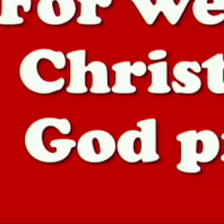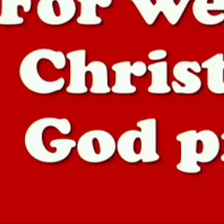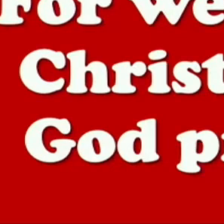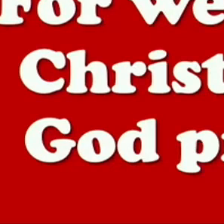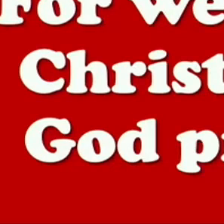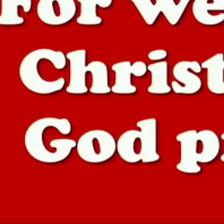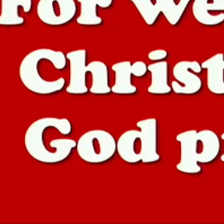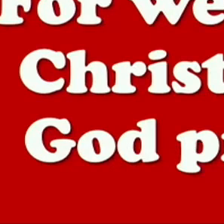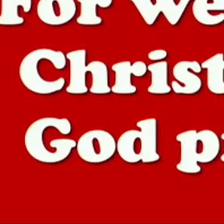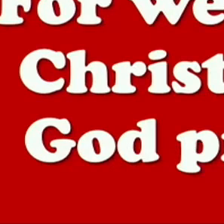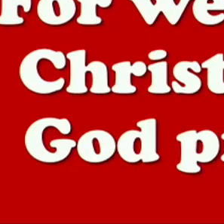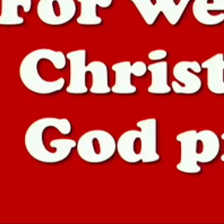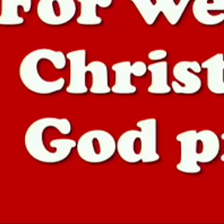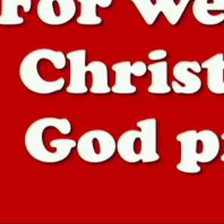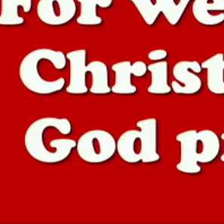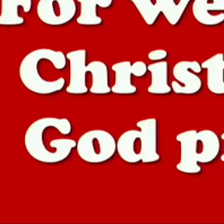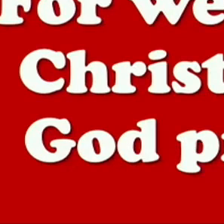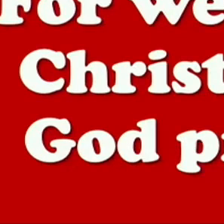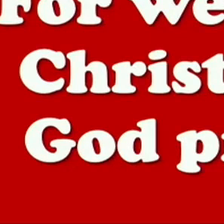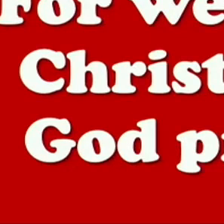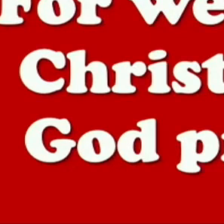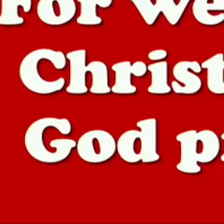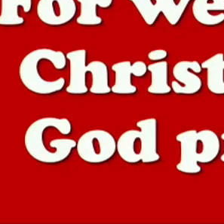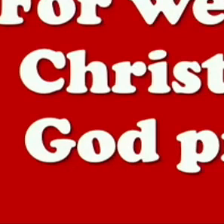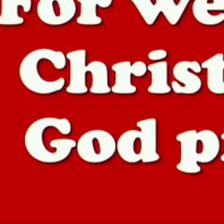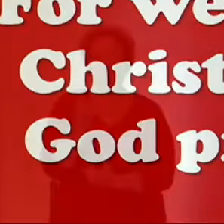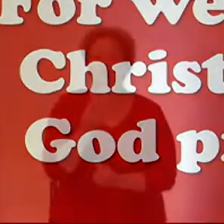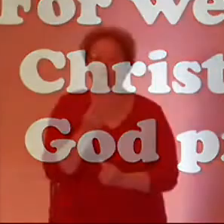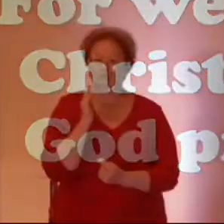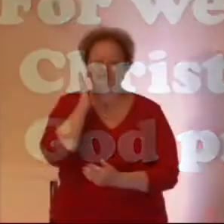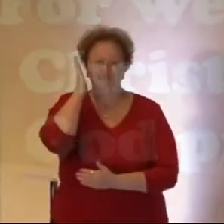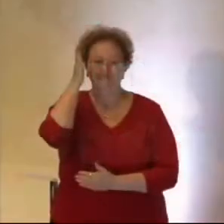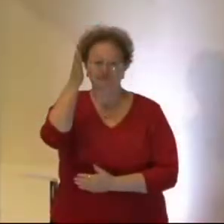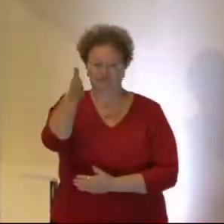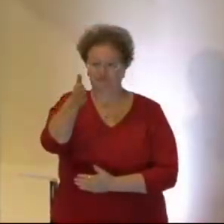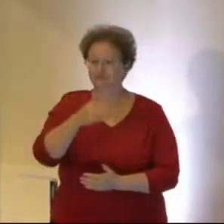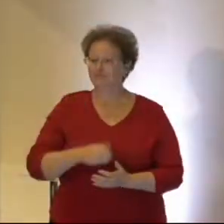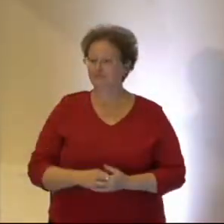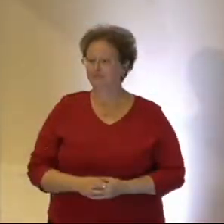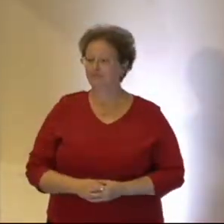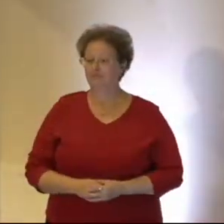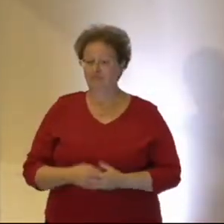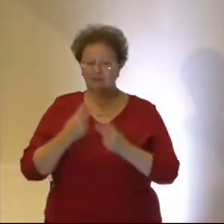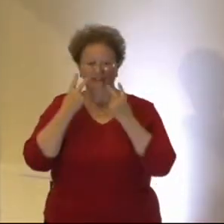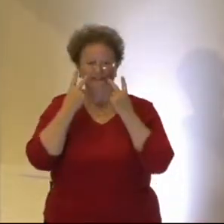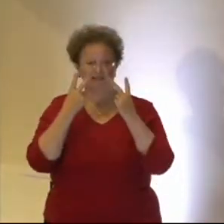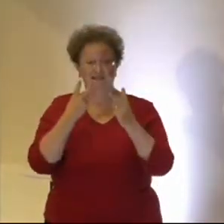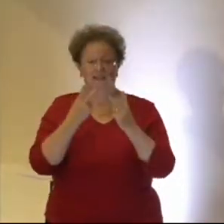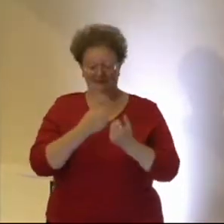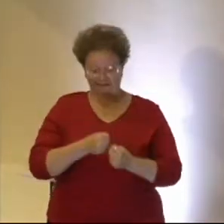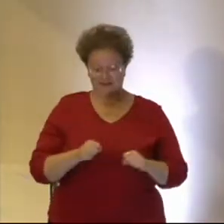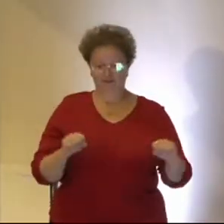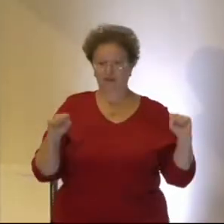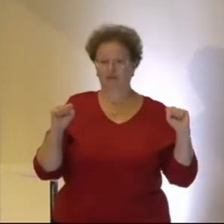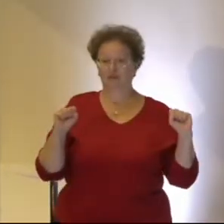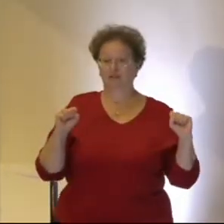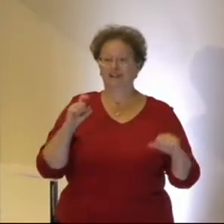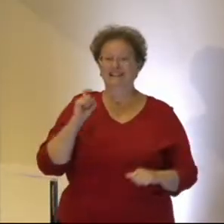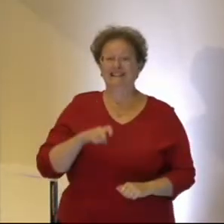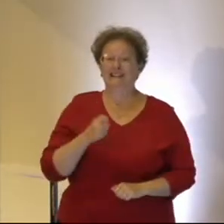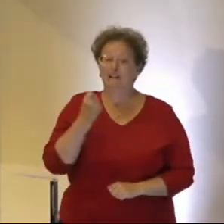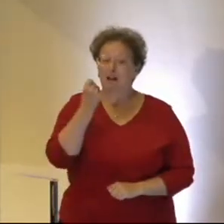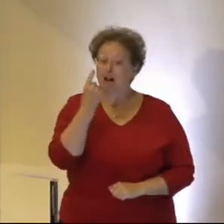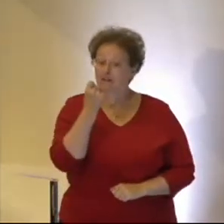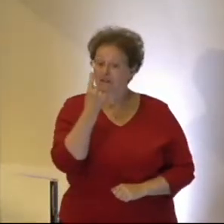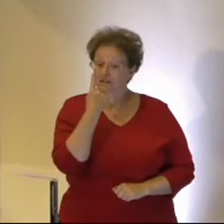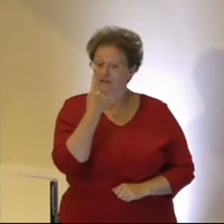prepared beforehand that we should walk in them." In these Spirit-inspired words, we see that our salvation requires a right understanding